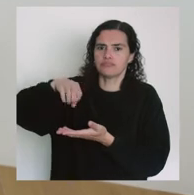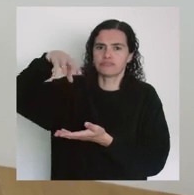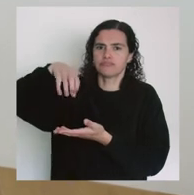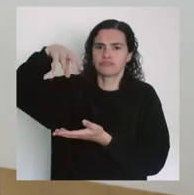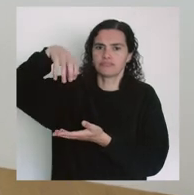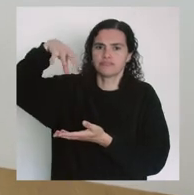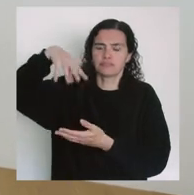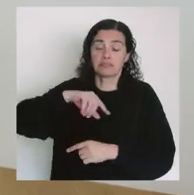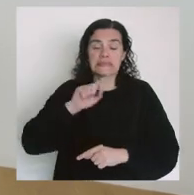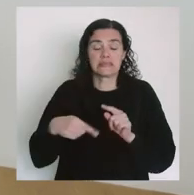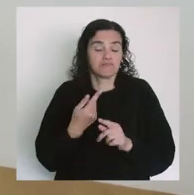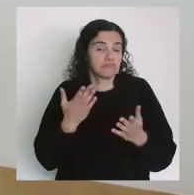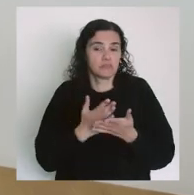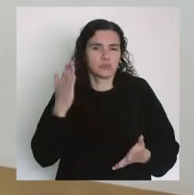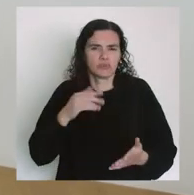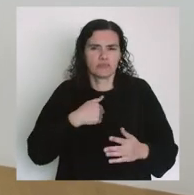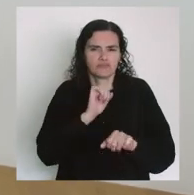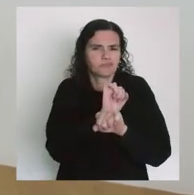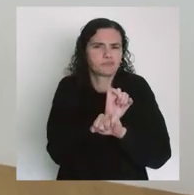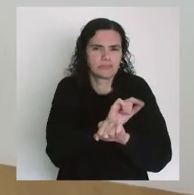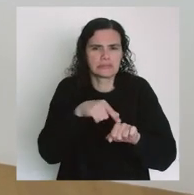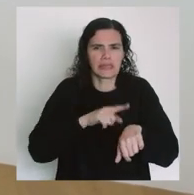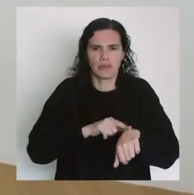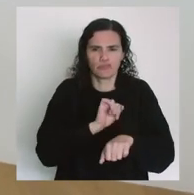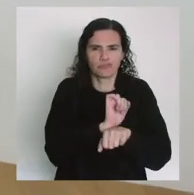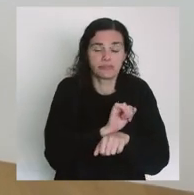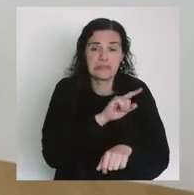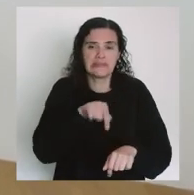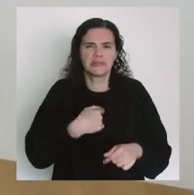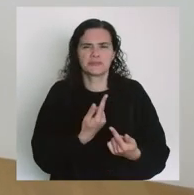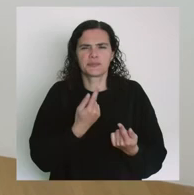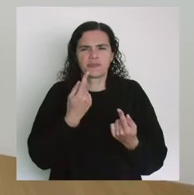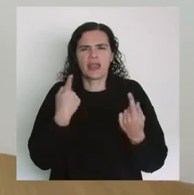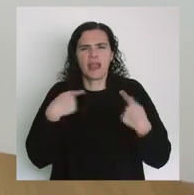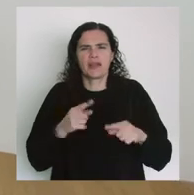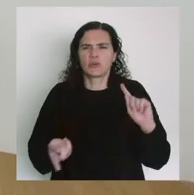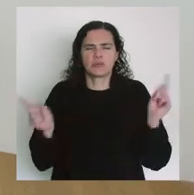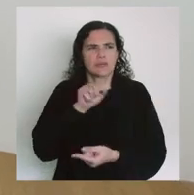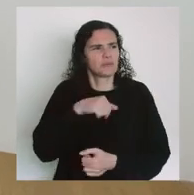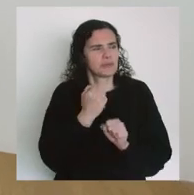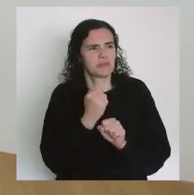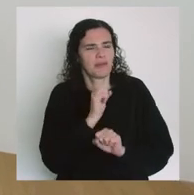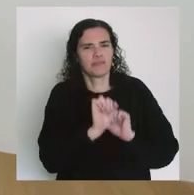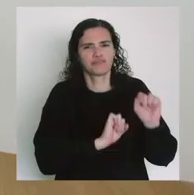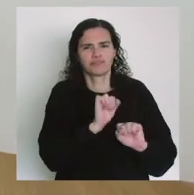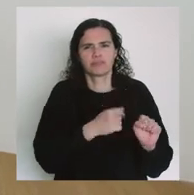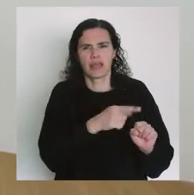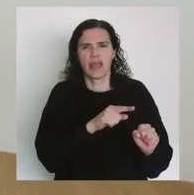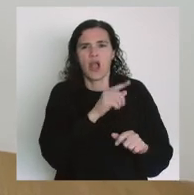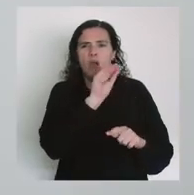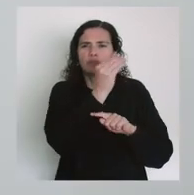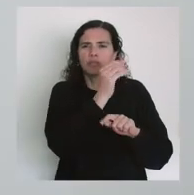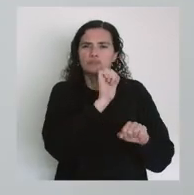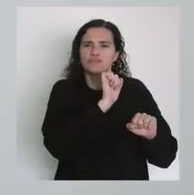surface, and it just frozen in time. So there is this also almost this contradiction in their work that the fixed